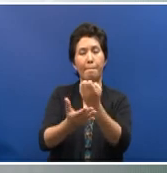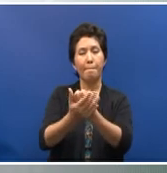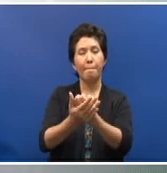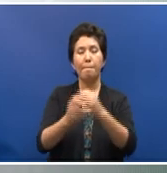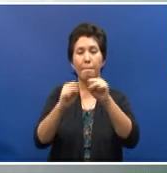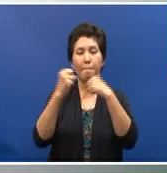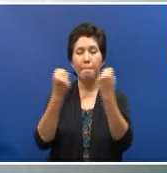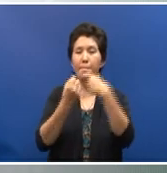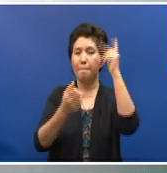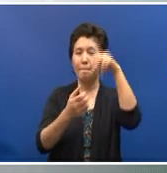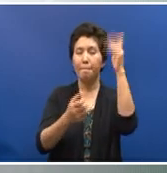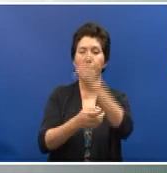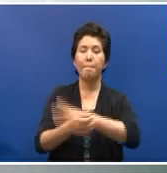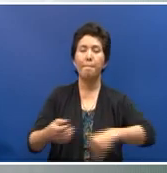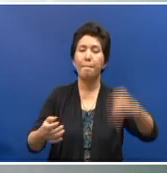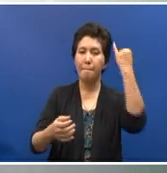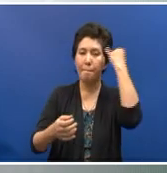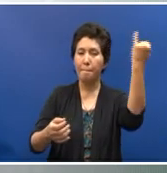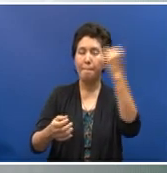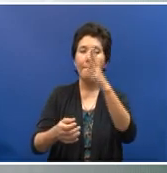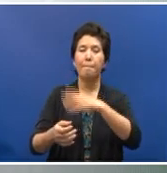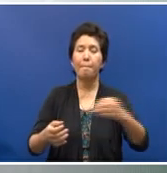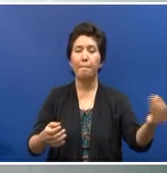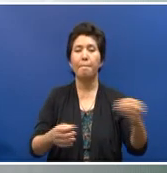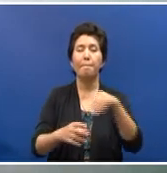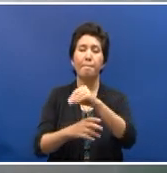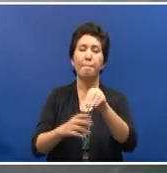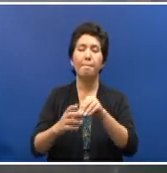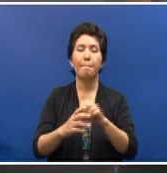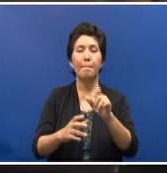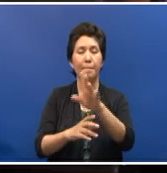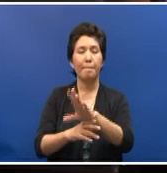social, political, and also ideological dimensions.